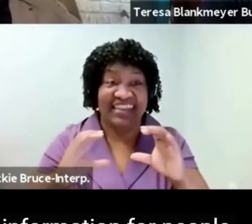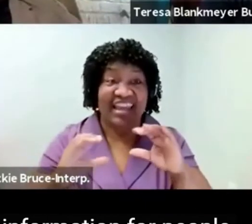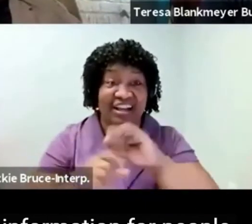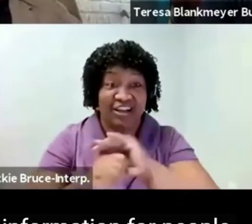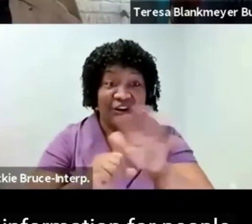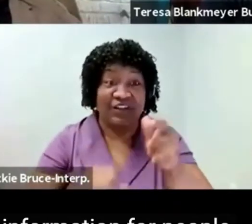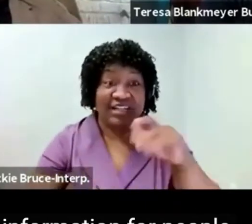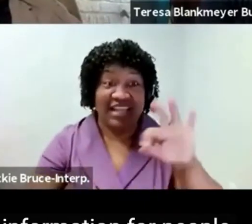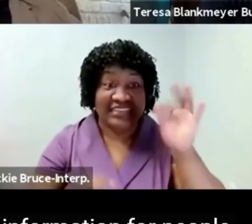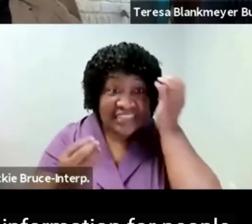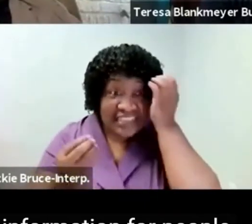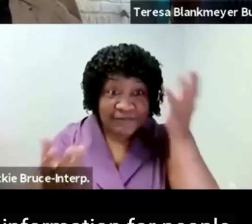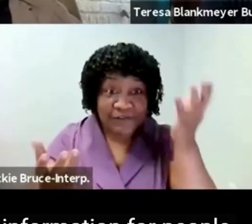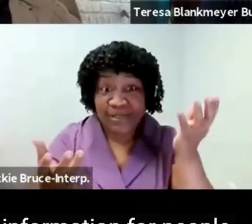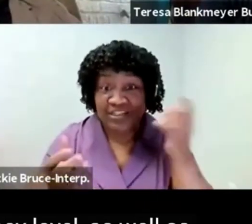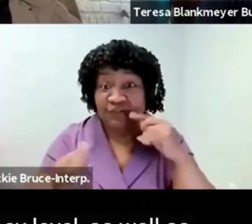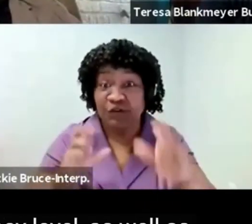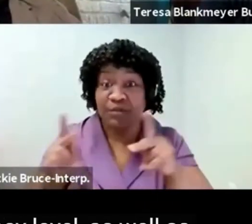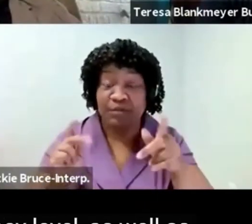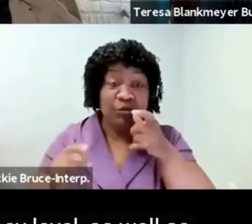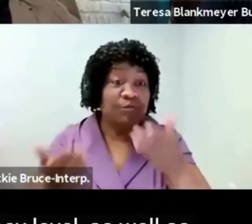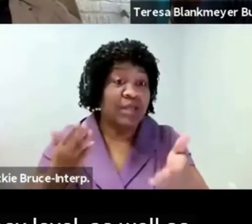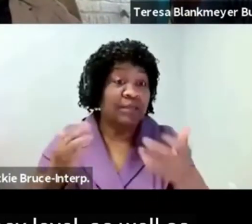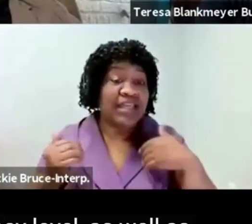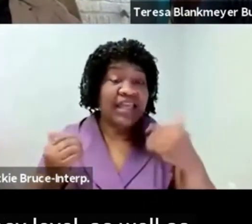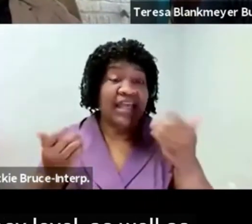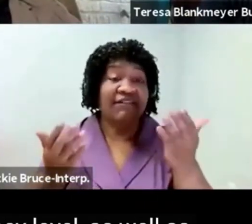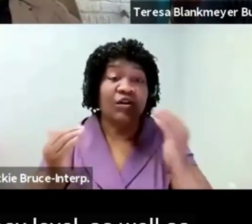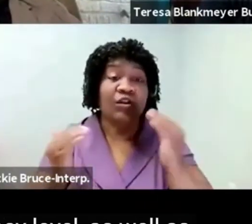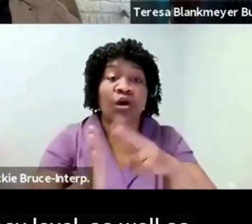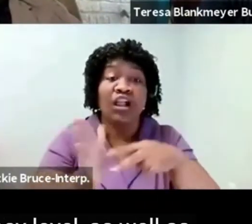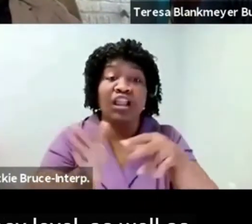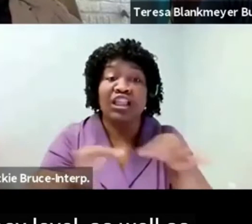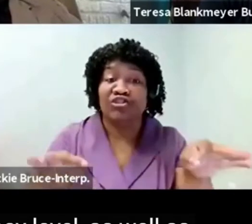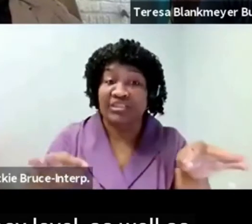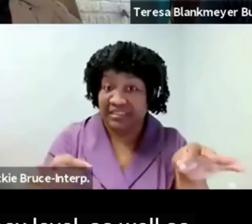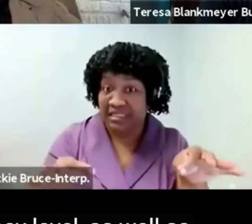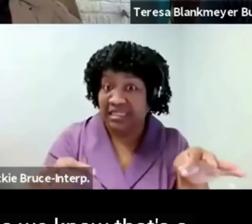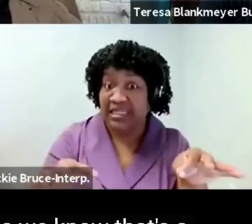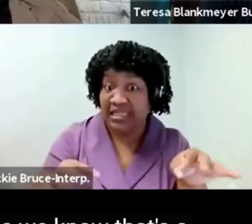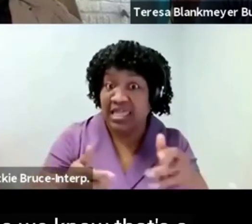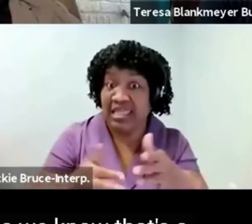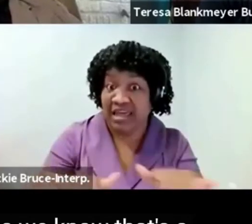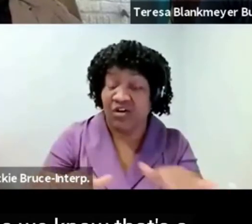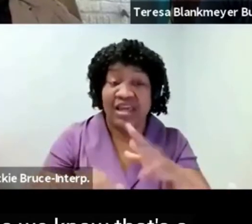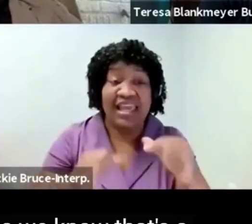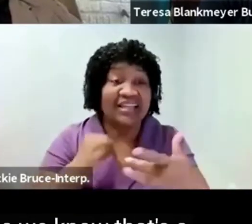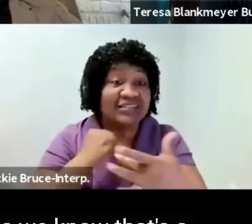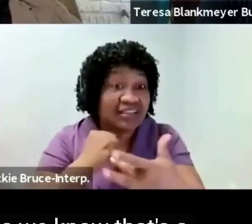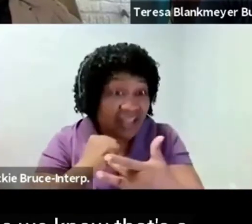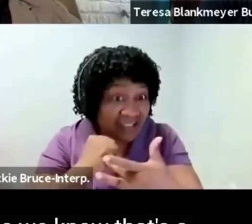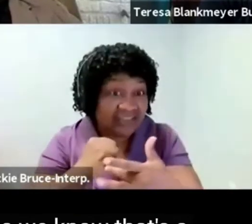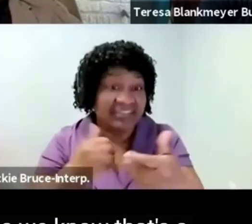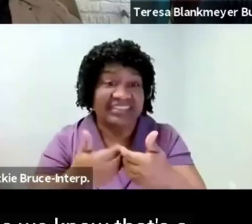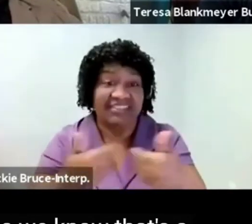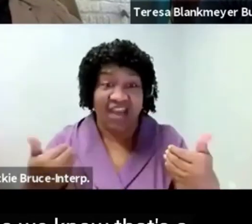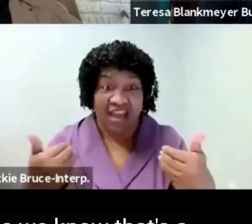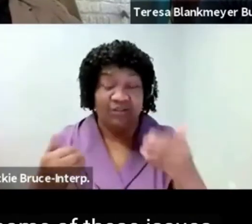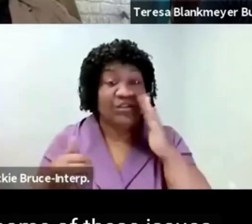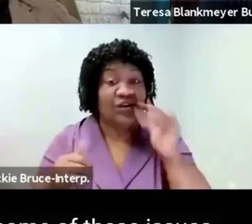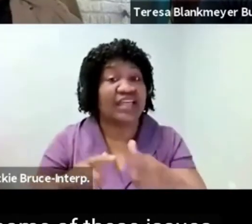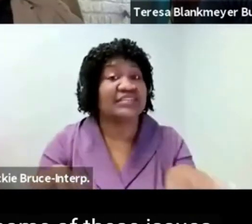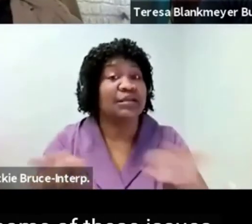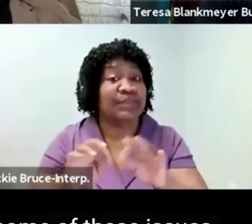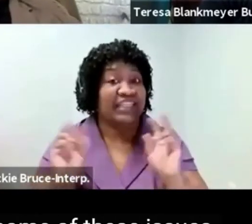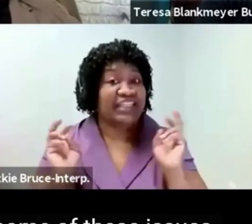COVID-19 information for people who might have lower literacy level, as well as perhaps technological divide, as we know that's a big issue.